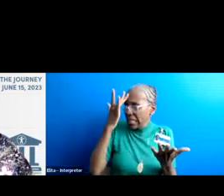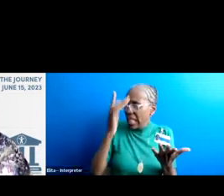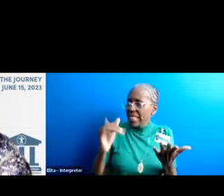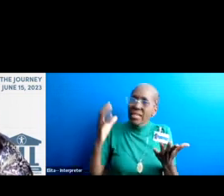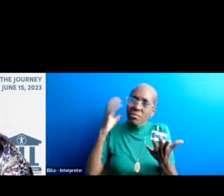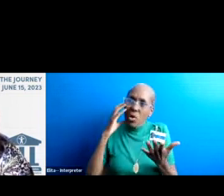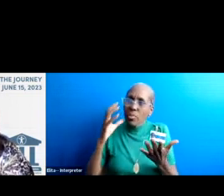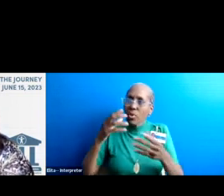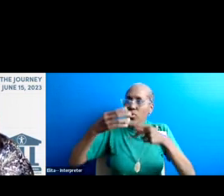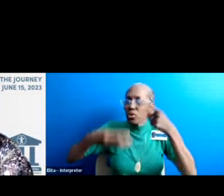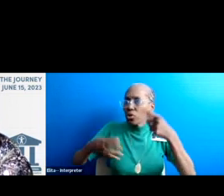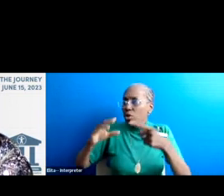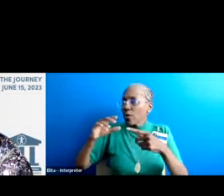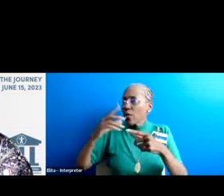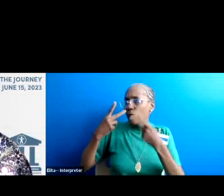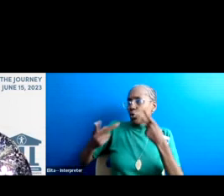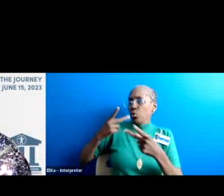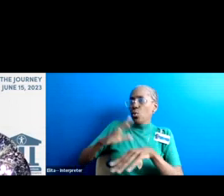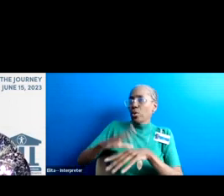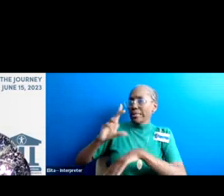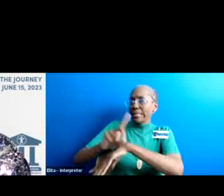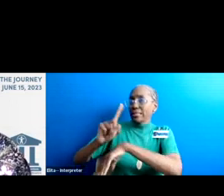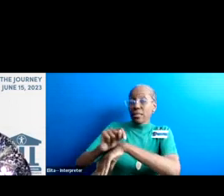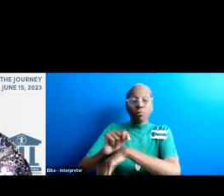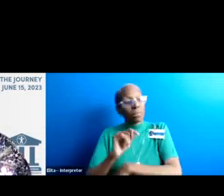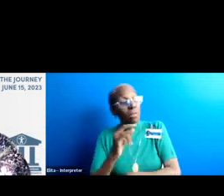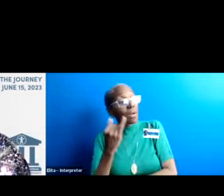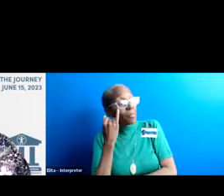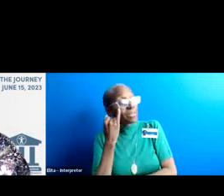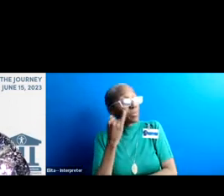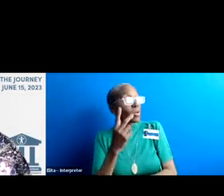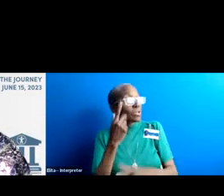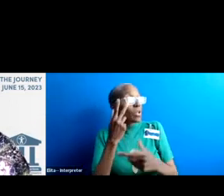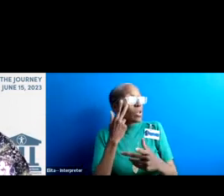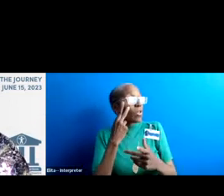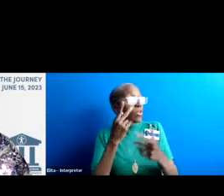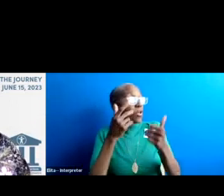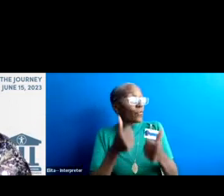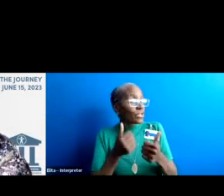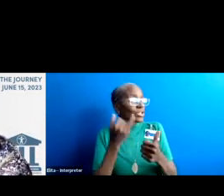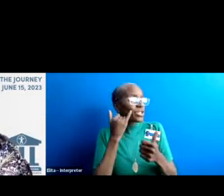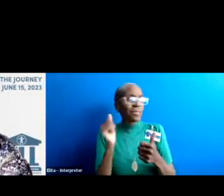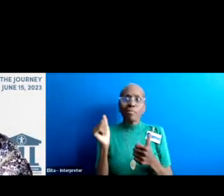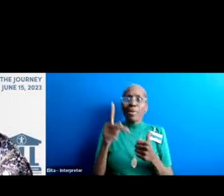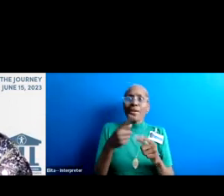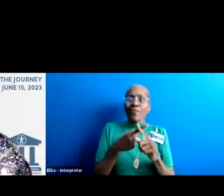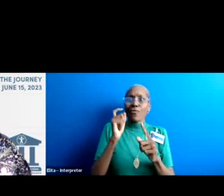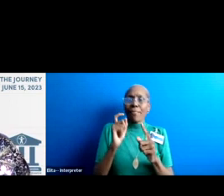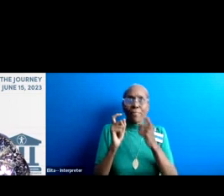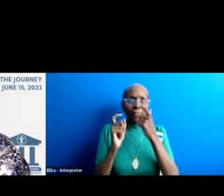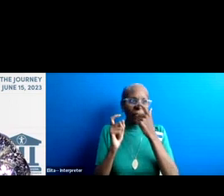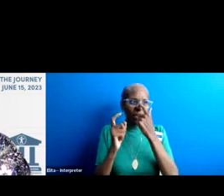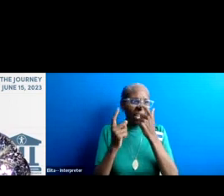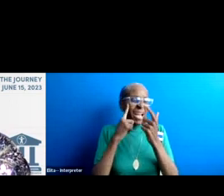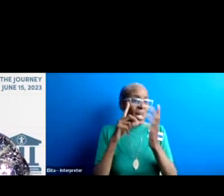view. Why are you looking at the mobile view on the desktop? Well, what if I was low vision? What if I just came back from the